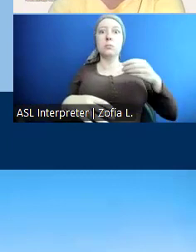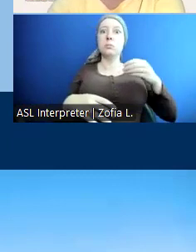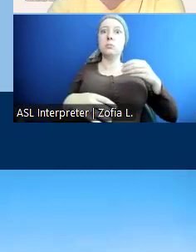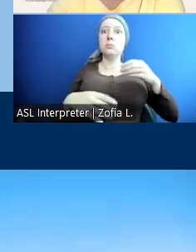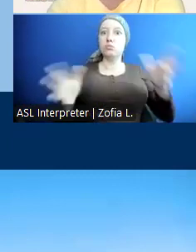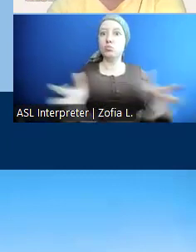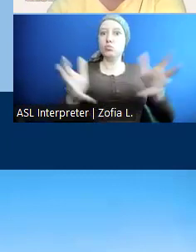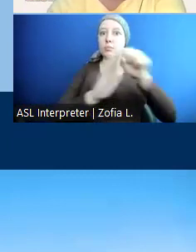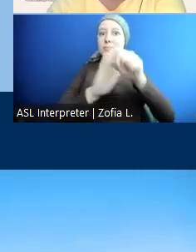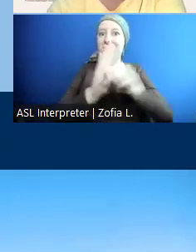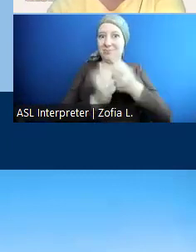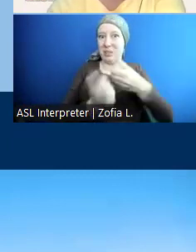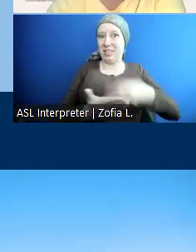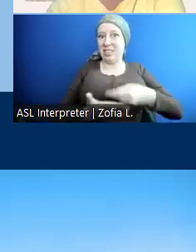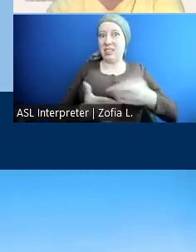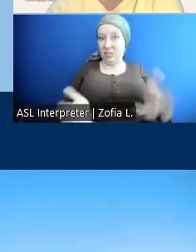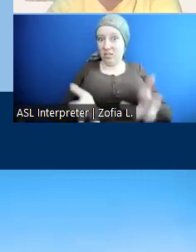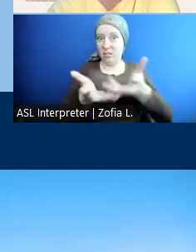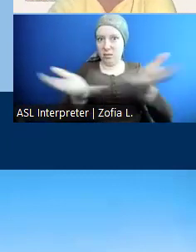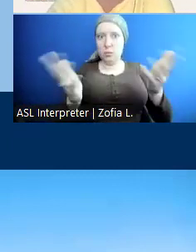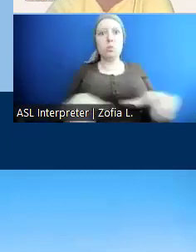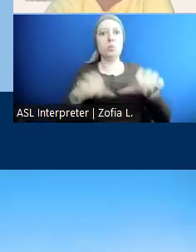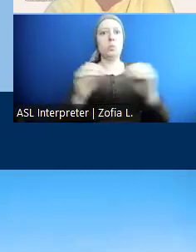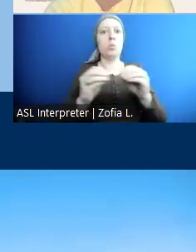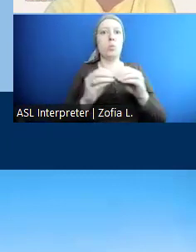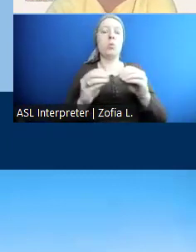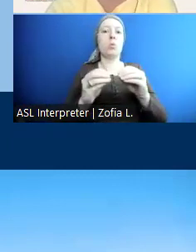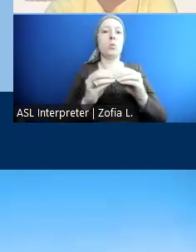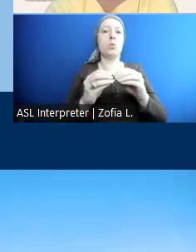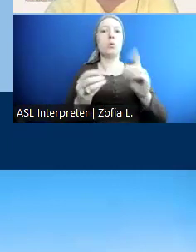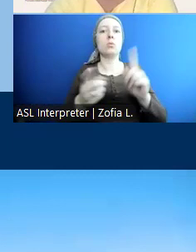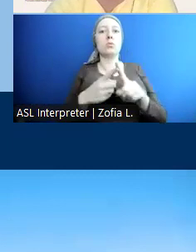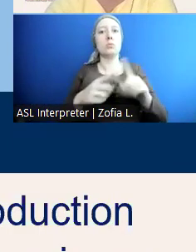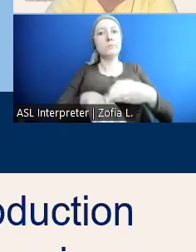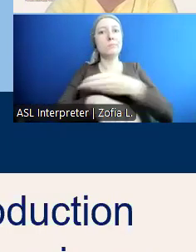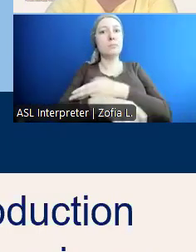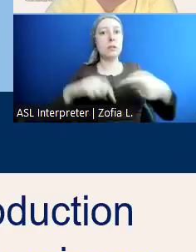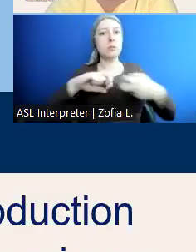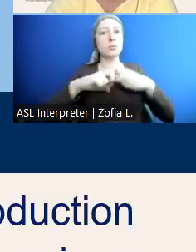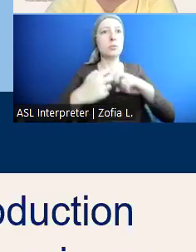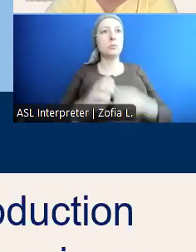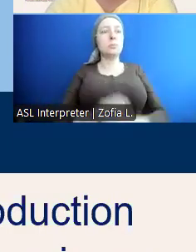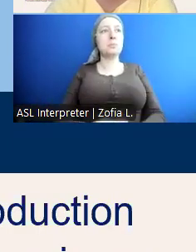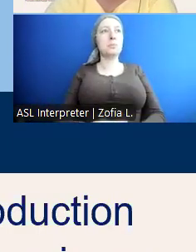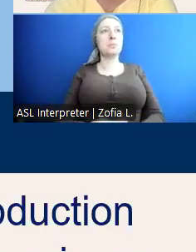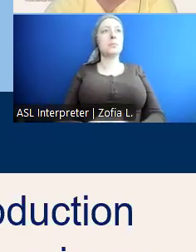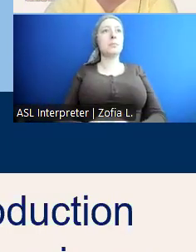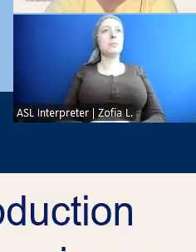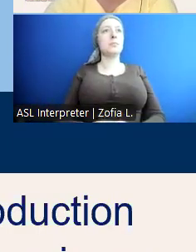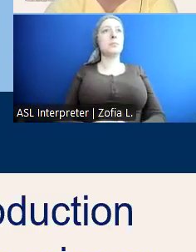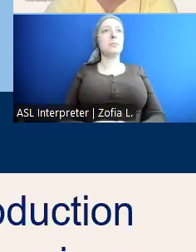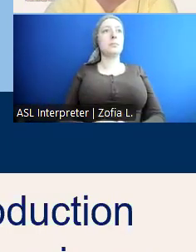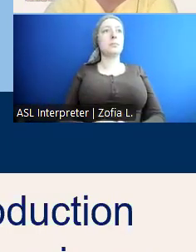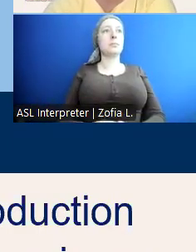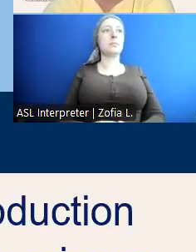to do more on this issue. And